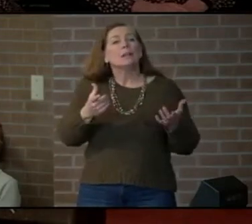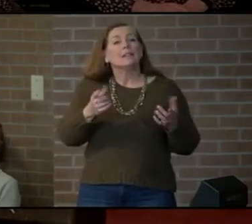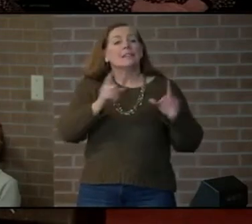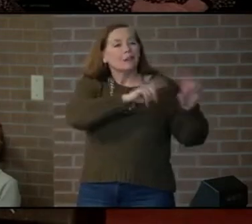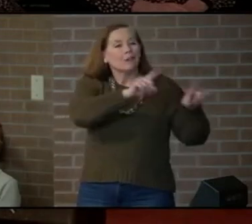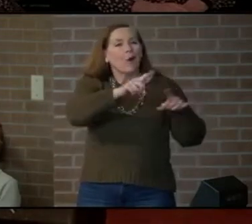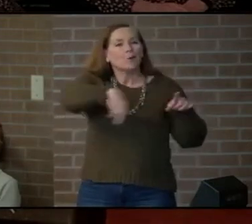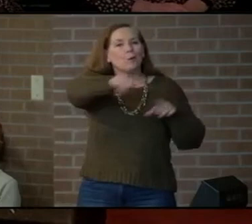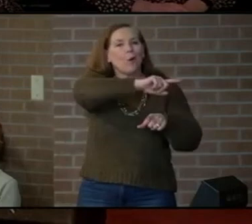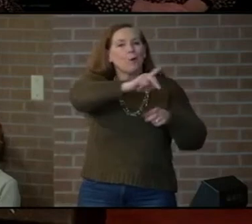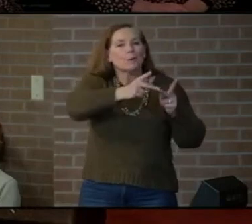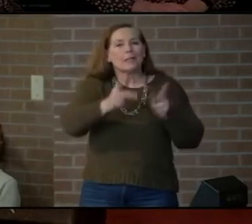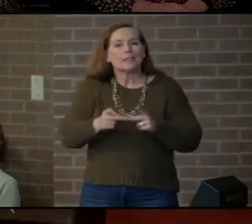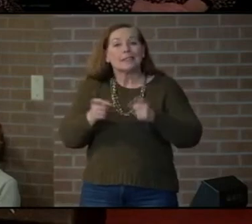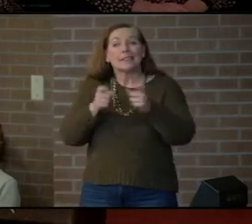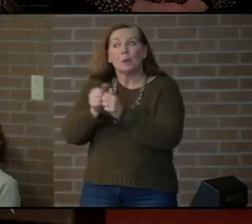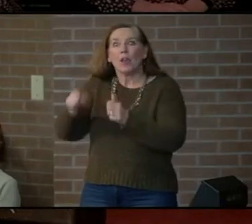well.